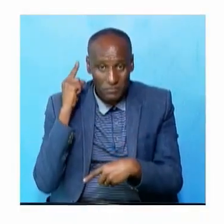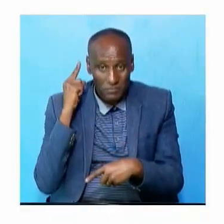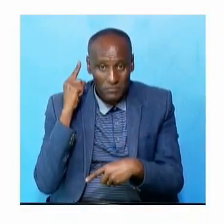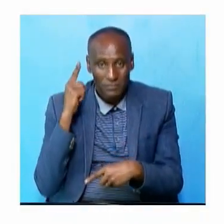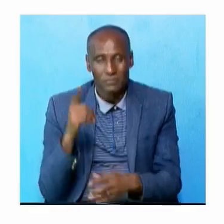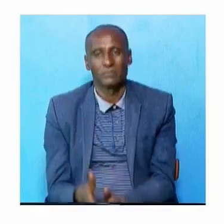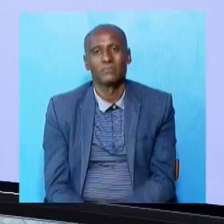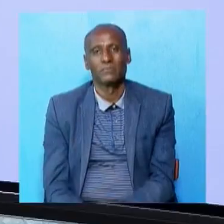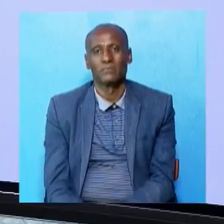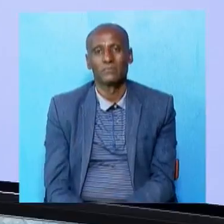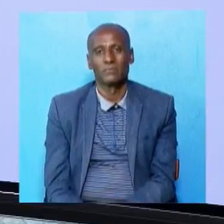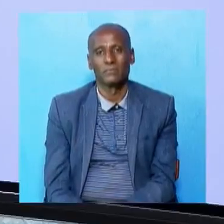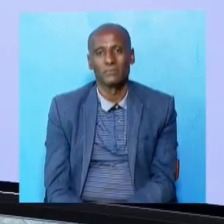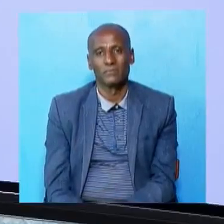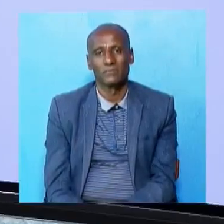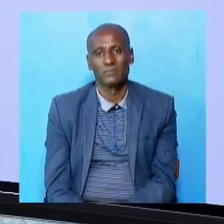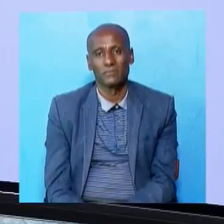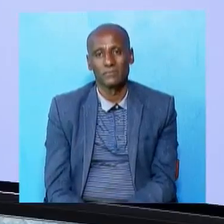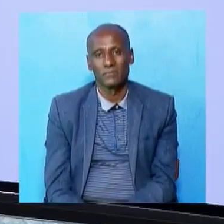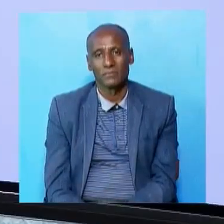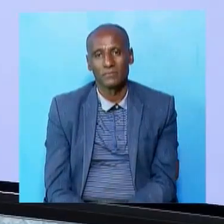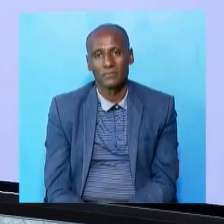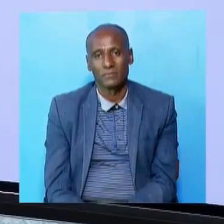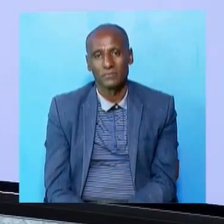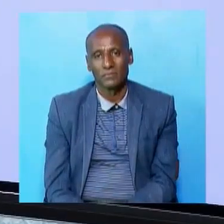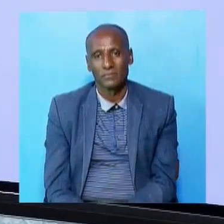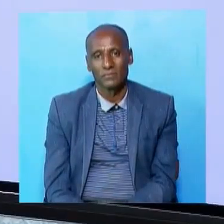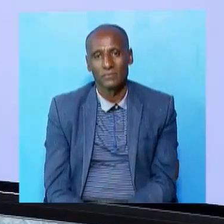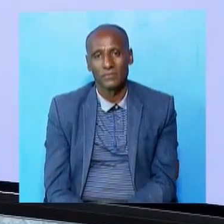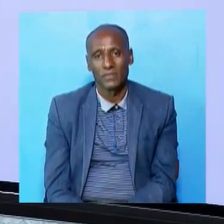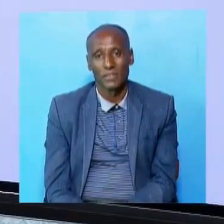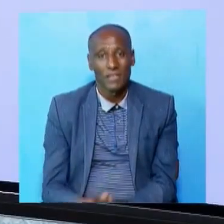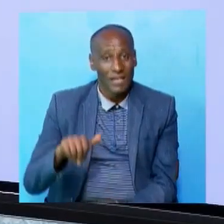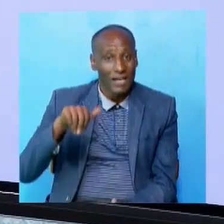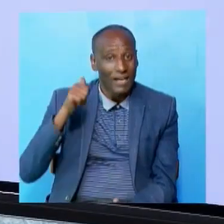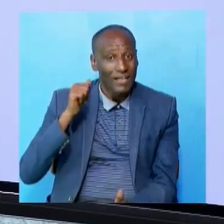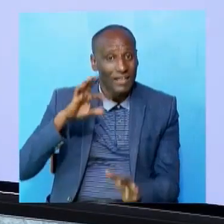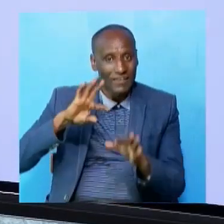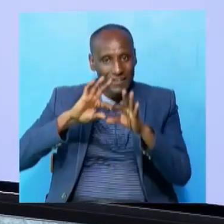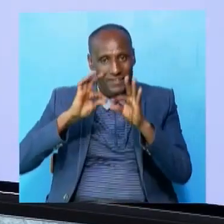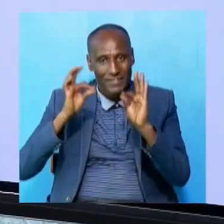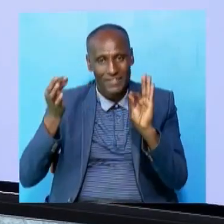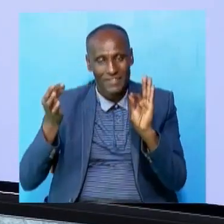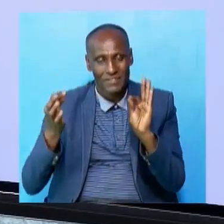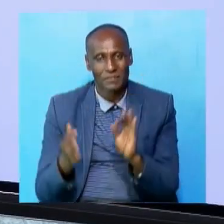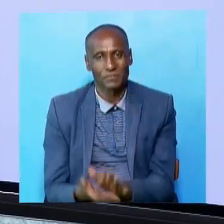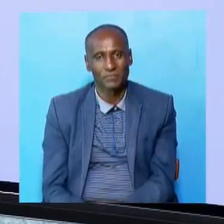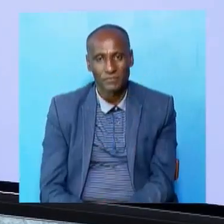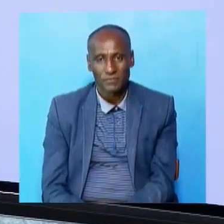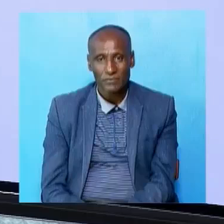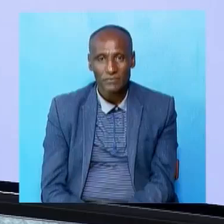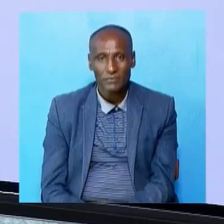singing when you came. Let me give you another sentence.